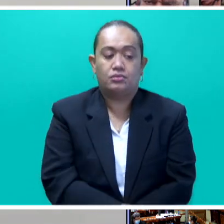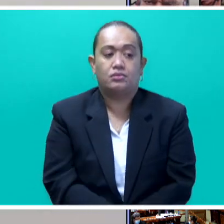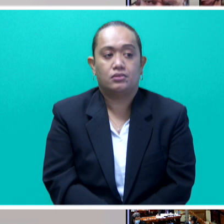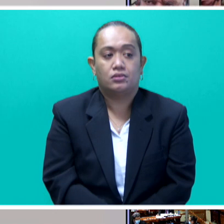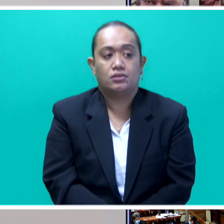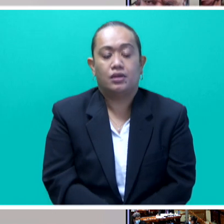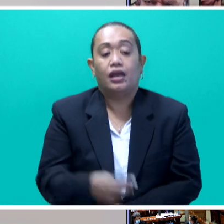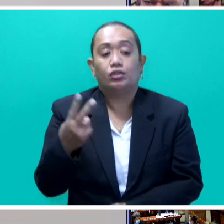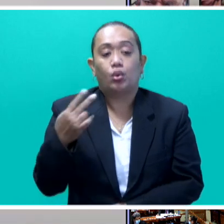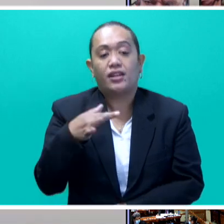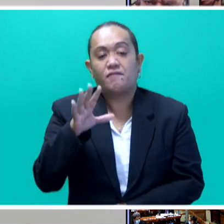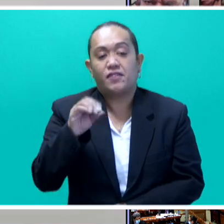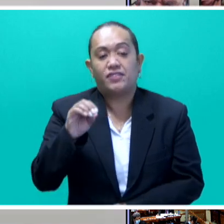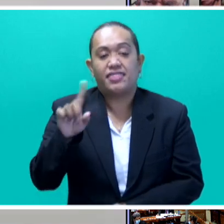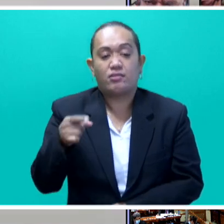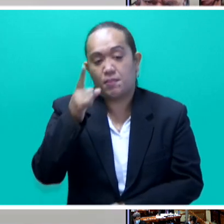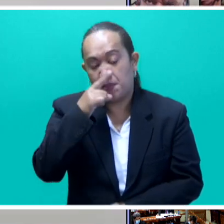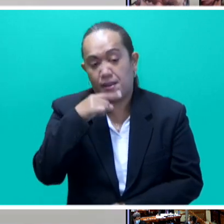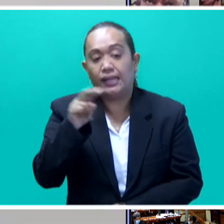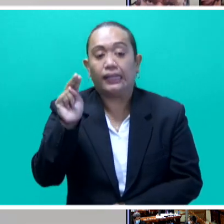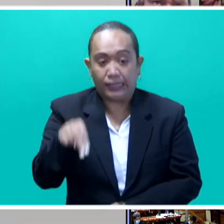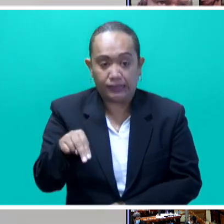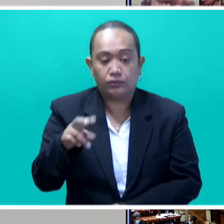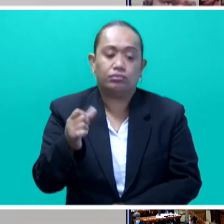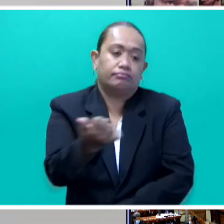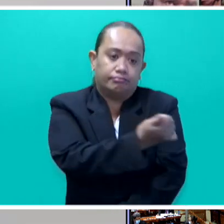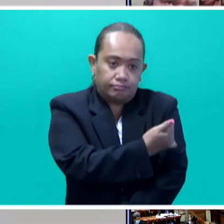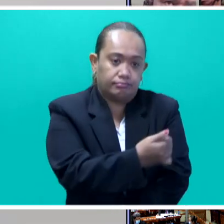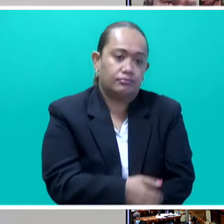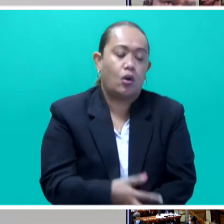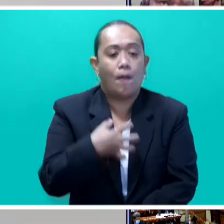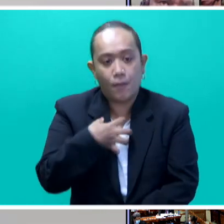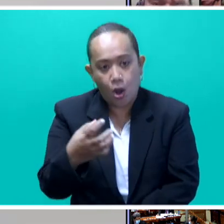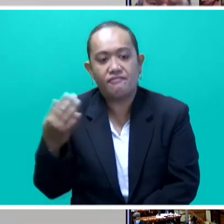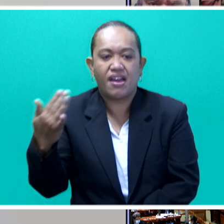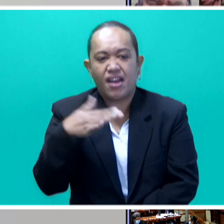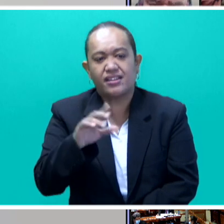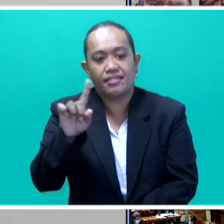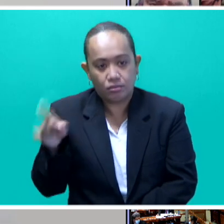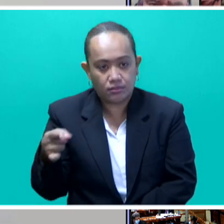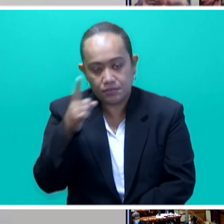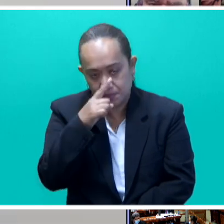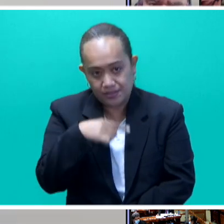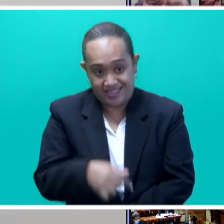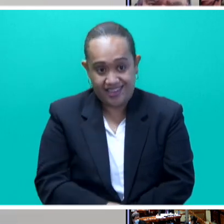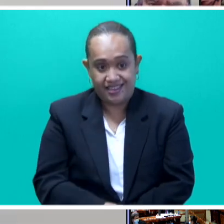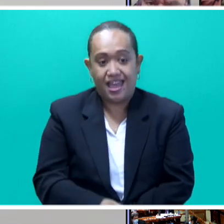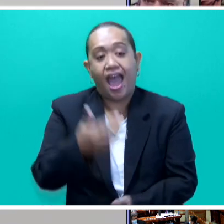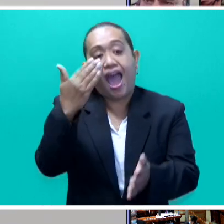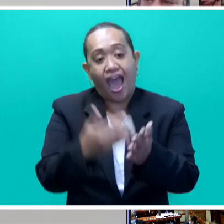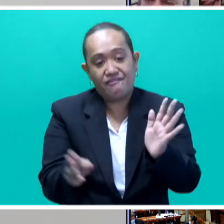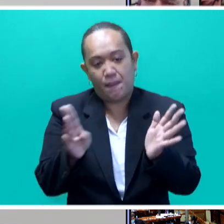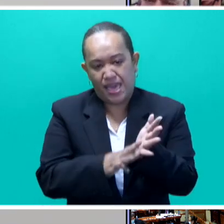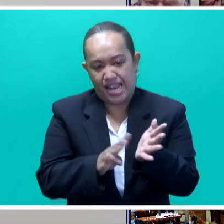for economic recovery, which is something that every citizen in this country wants. Every member of parliament wants. To give